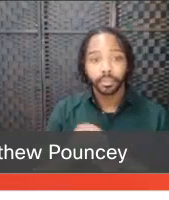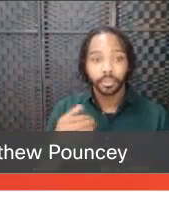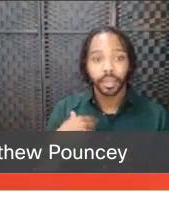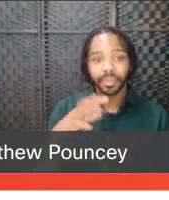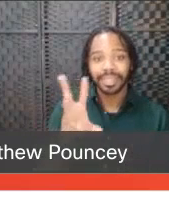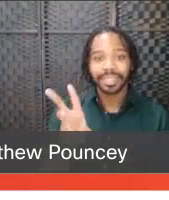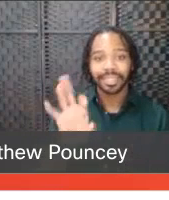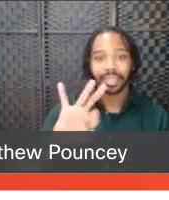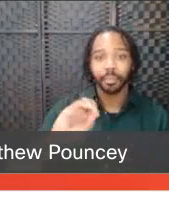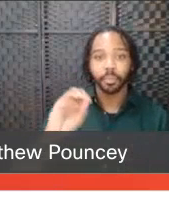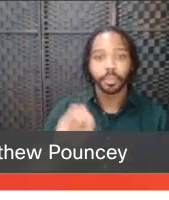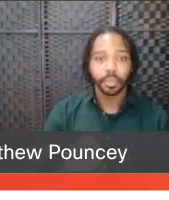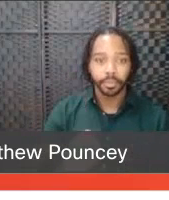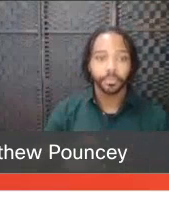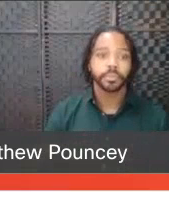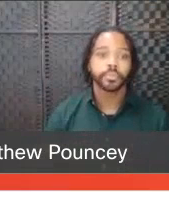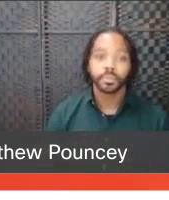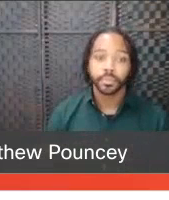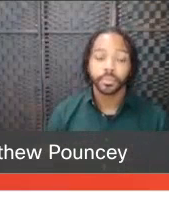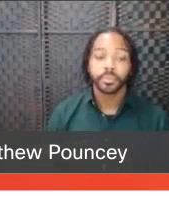was just at 69%.